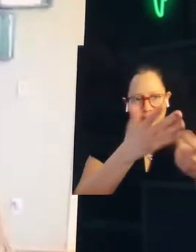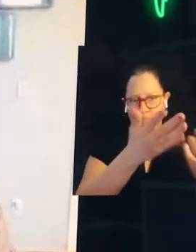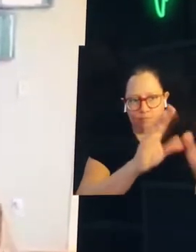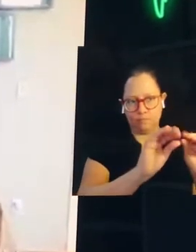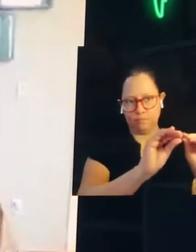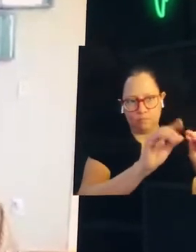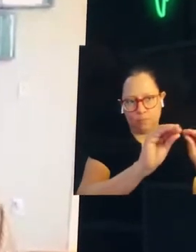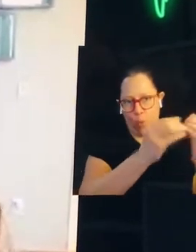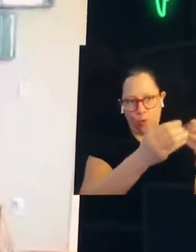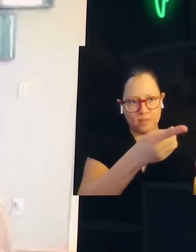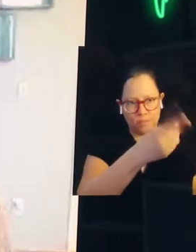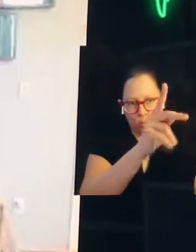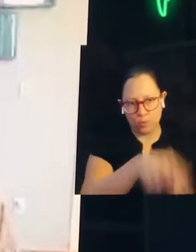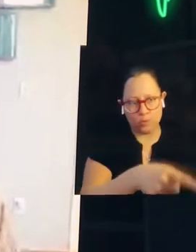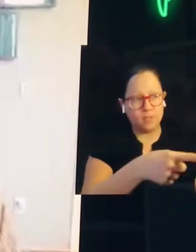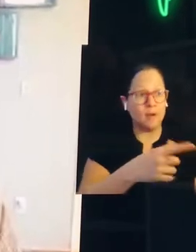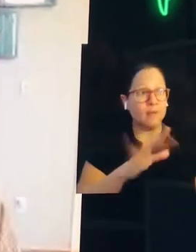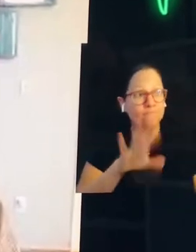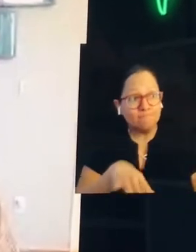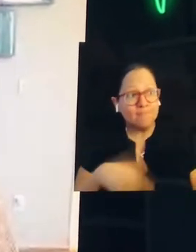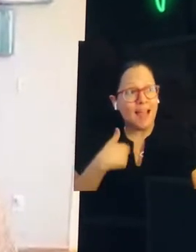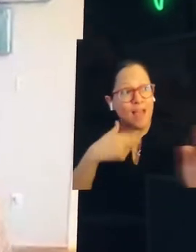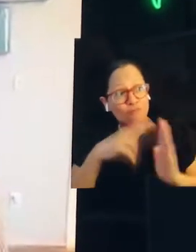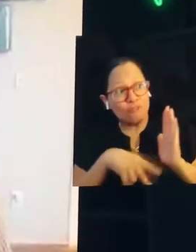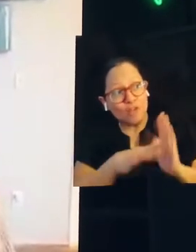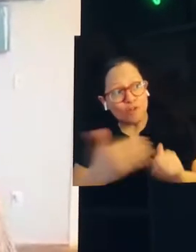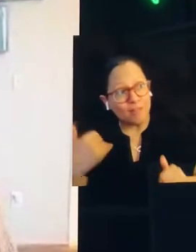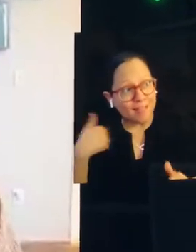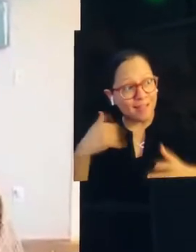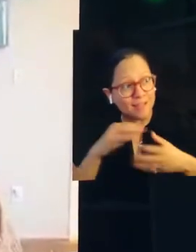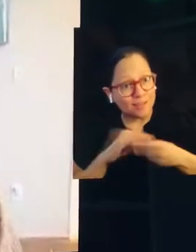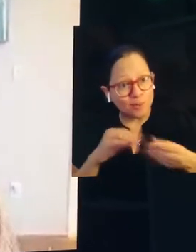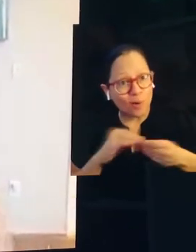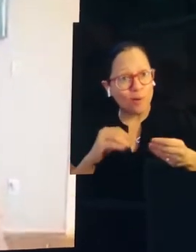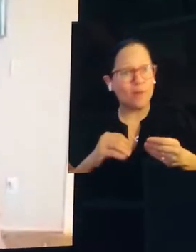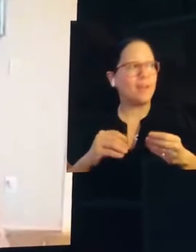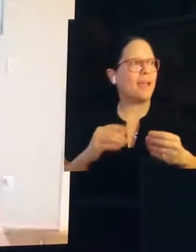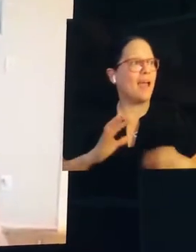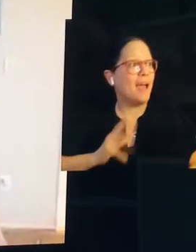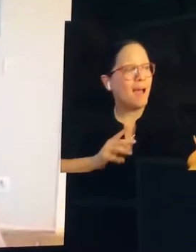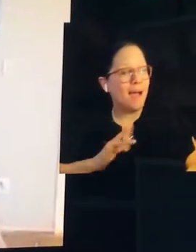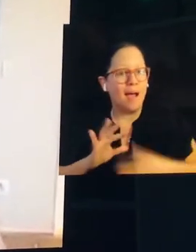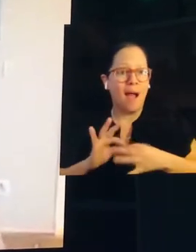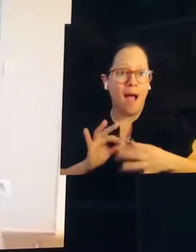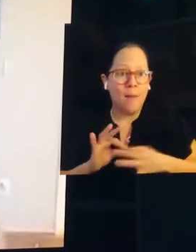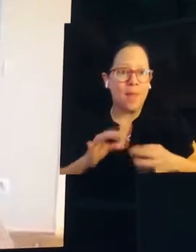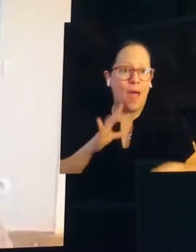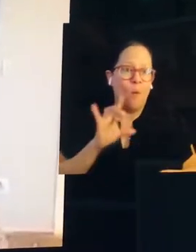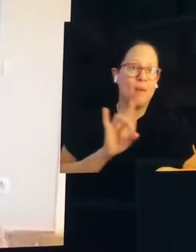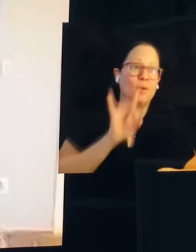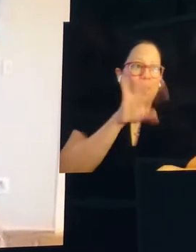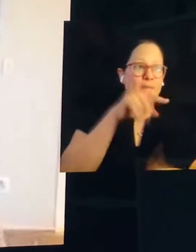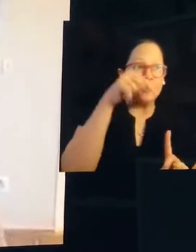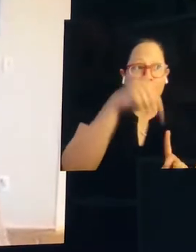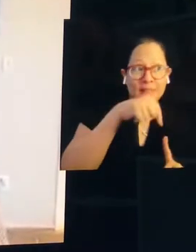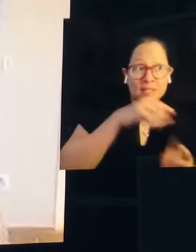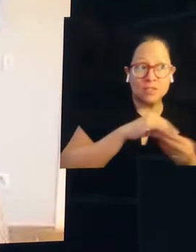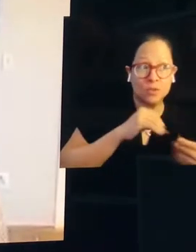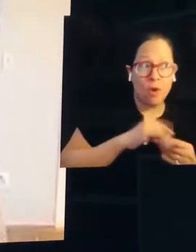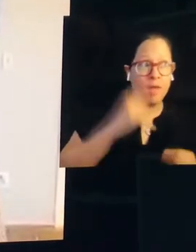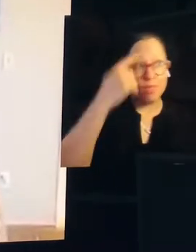you know, pitch you this, and I think you might find interest in this story, etc., etc. So make sure